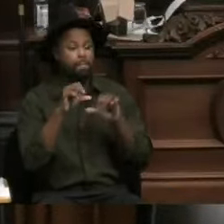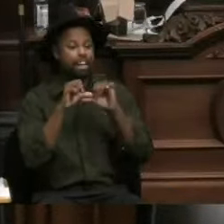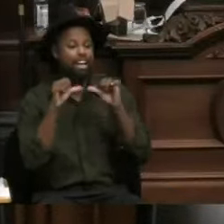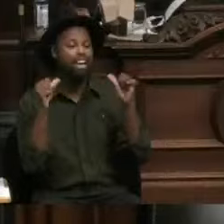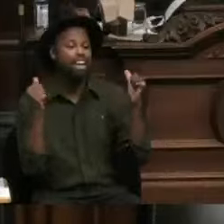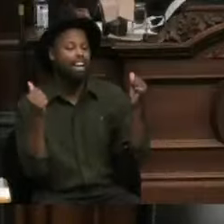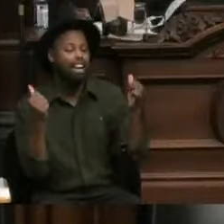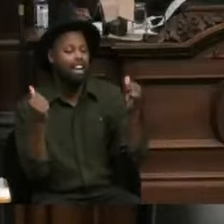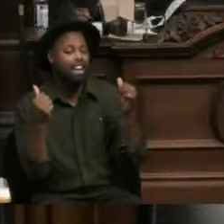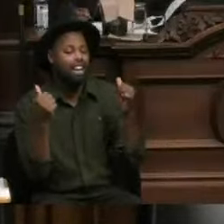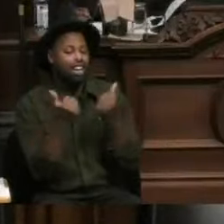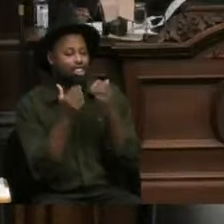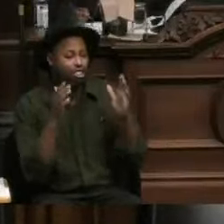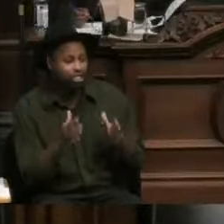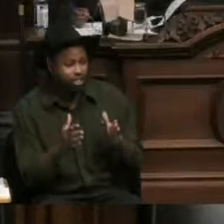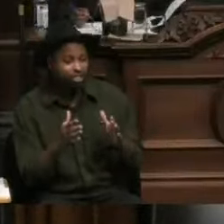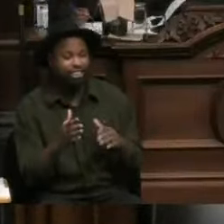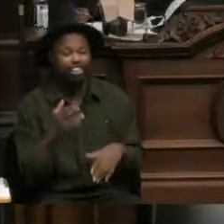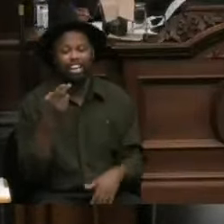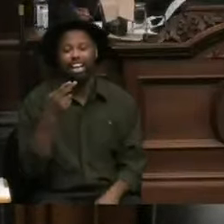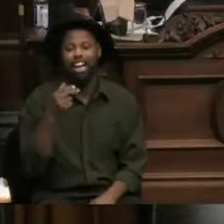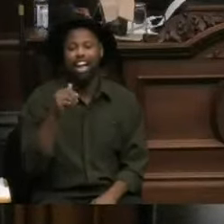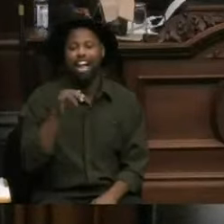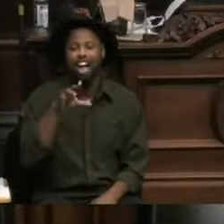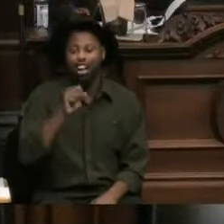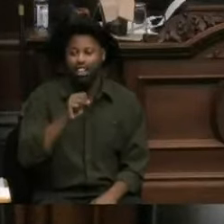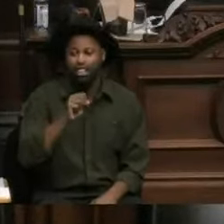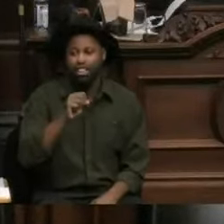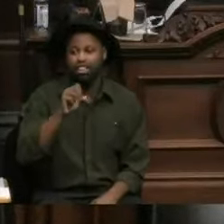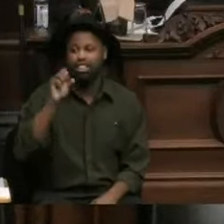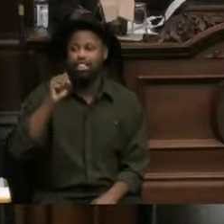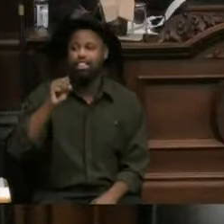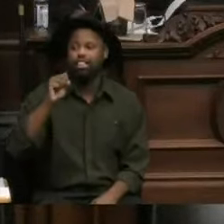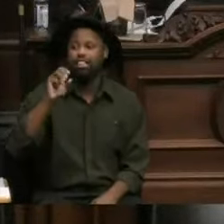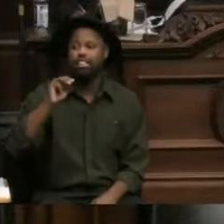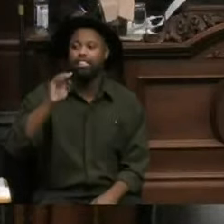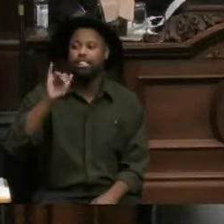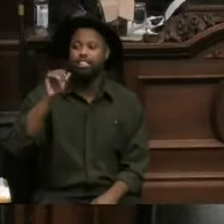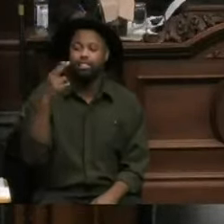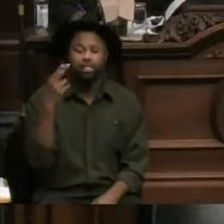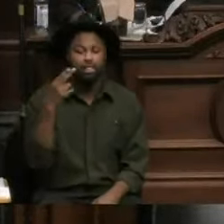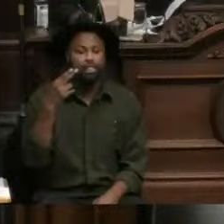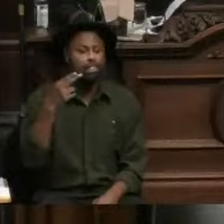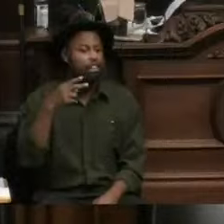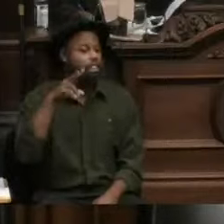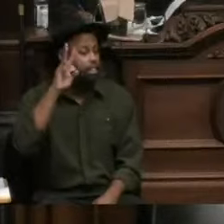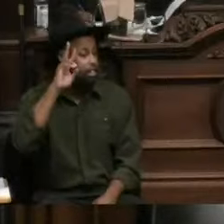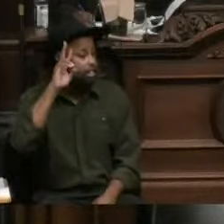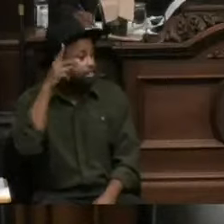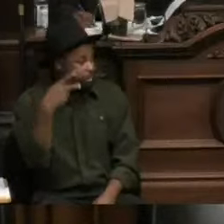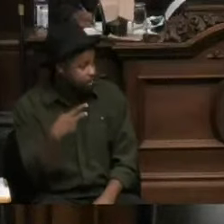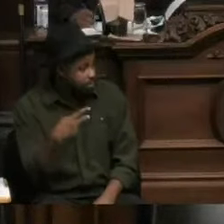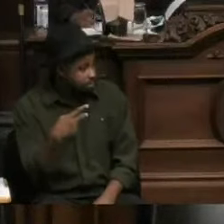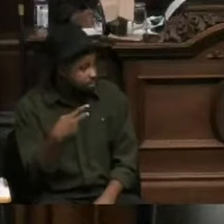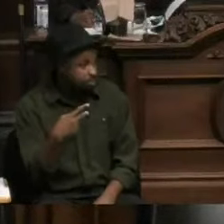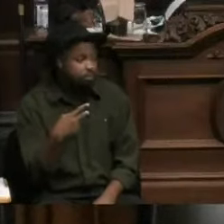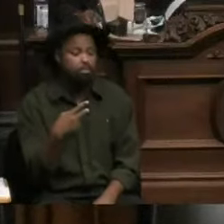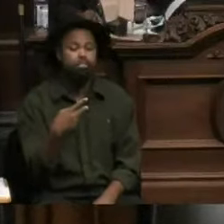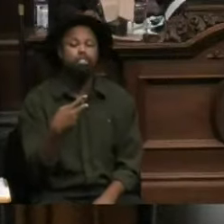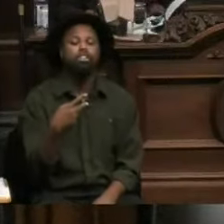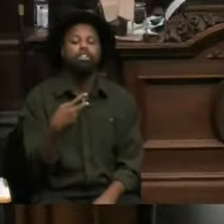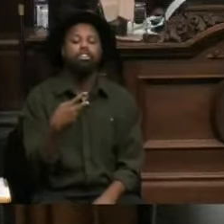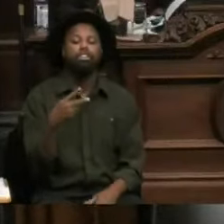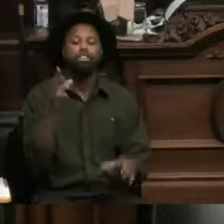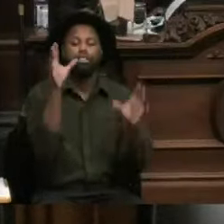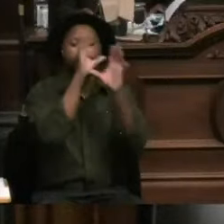agents, Lachey D. Harris, Agent Kimberly Smith, Agent Vice President Mary Lupien, and